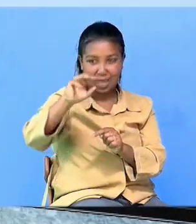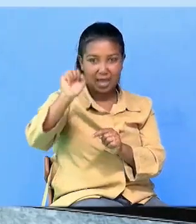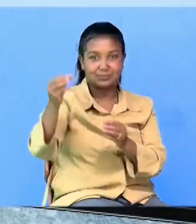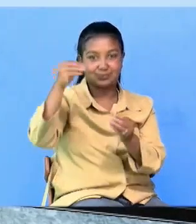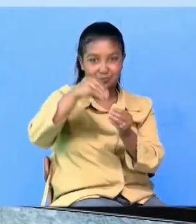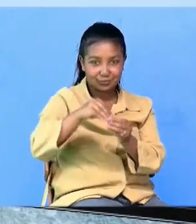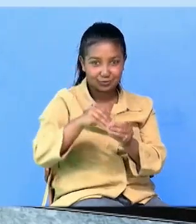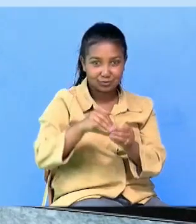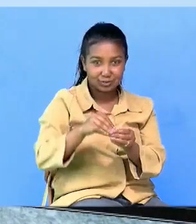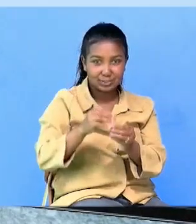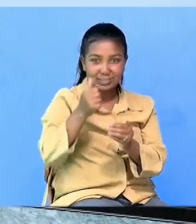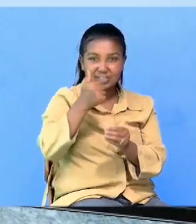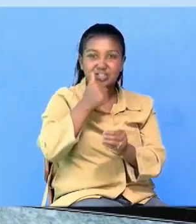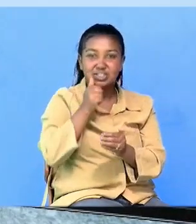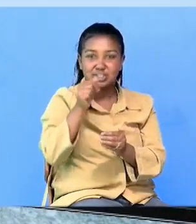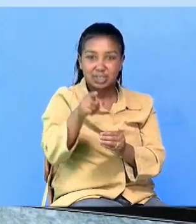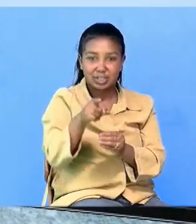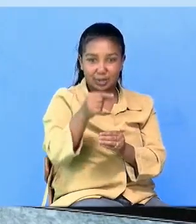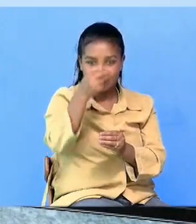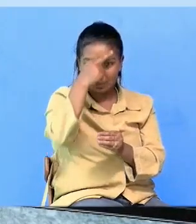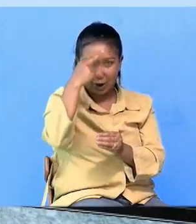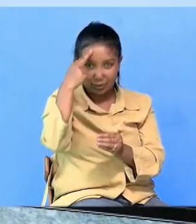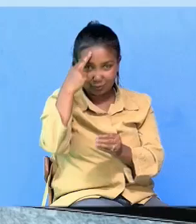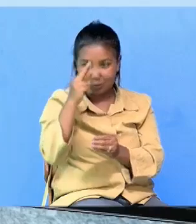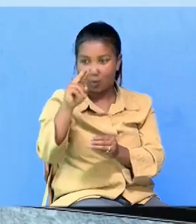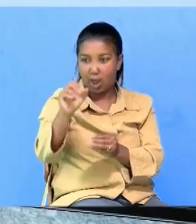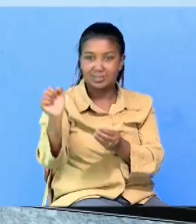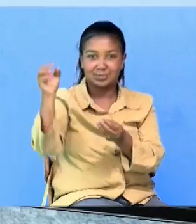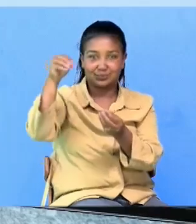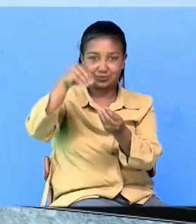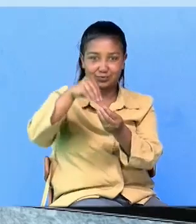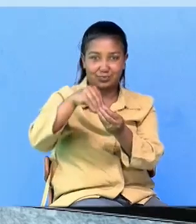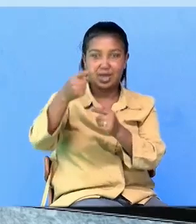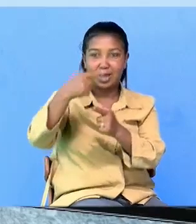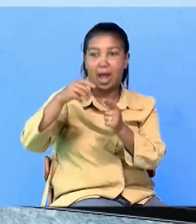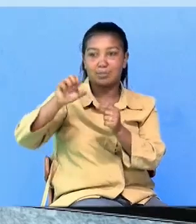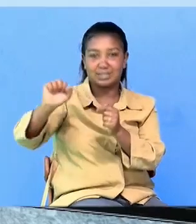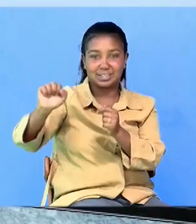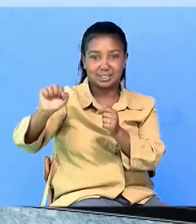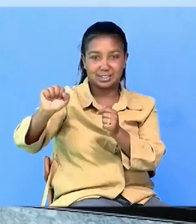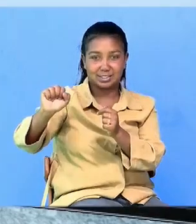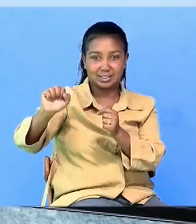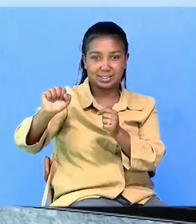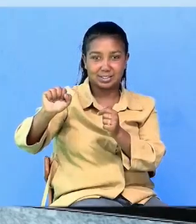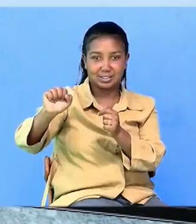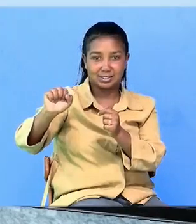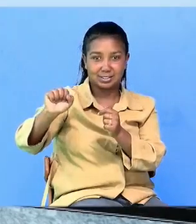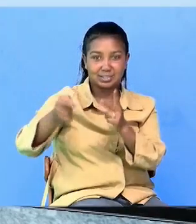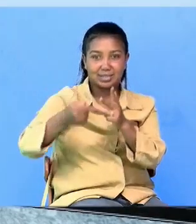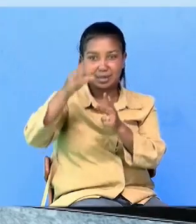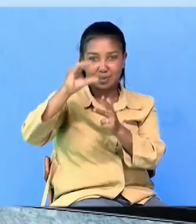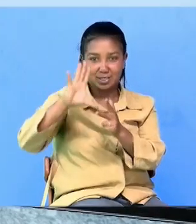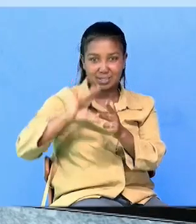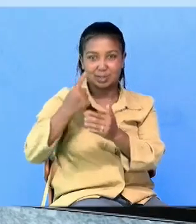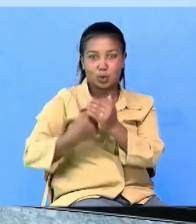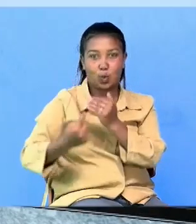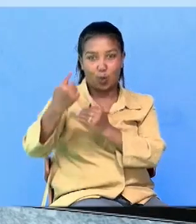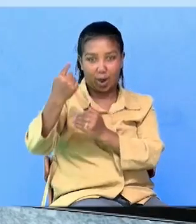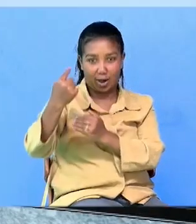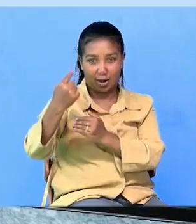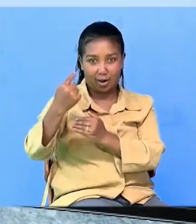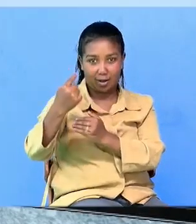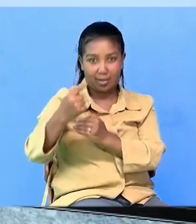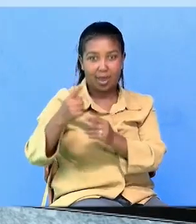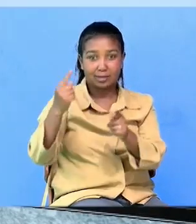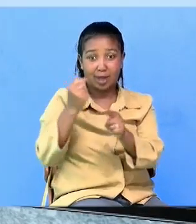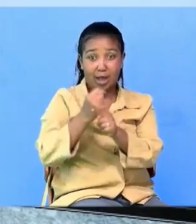person singulars, in the case of simple present tense, they take what? S after the main verb. After